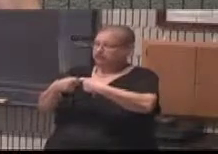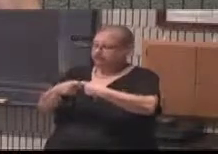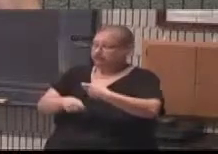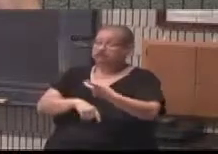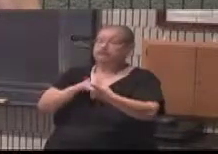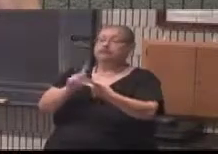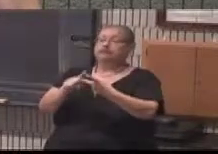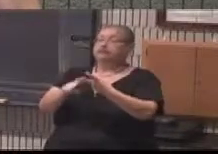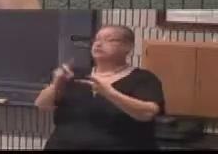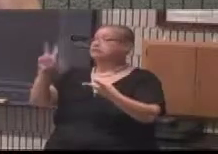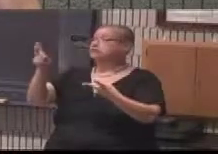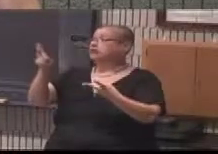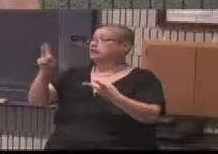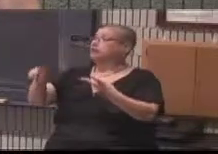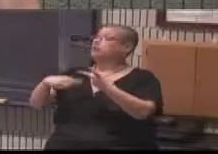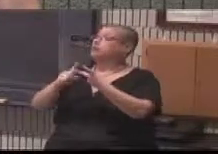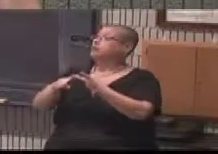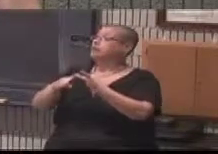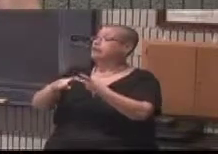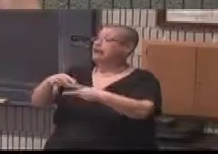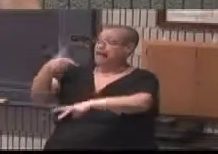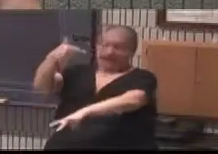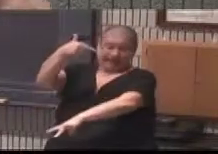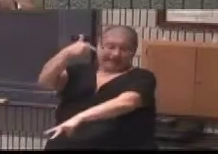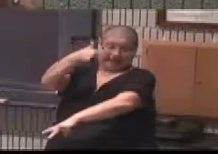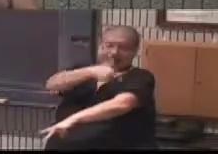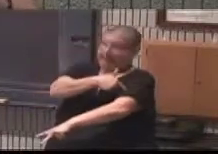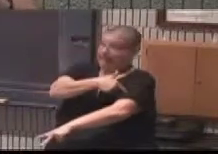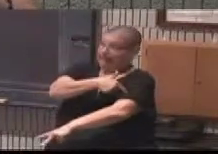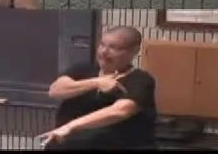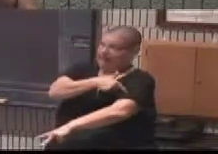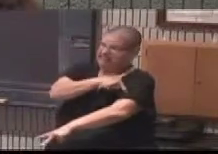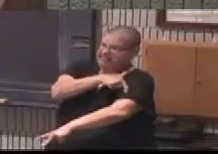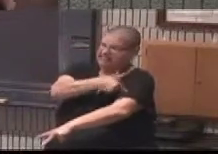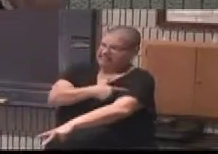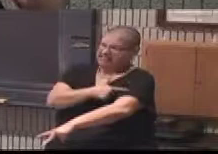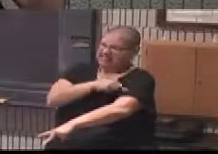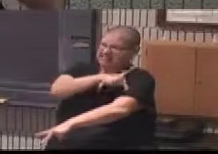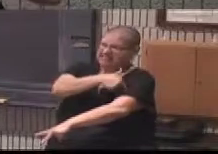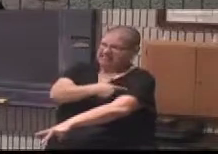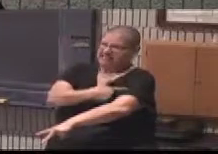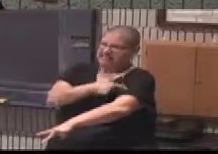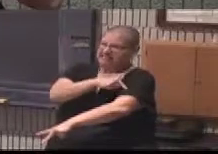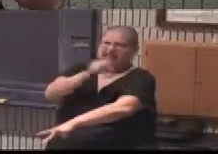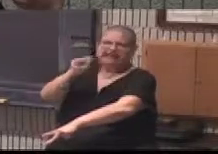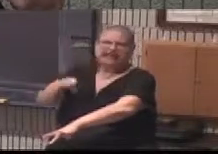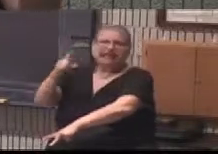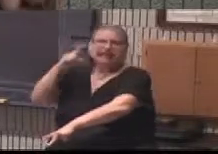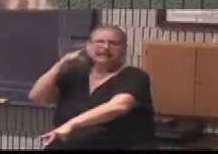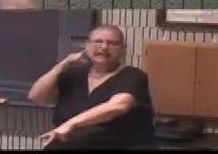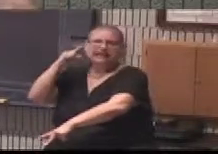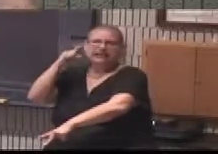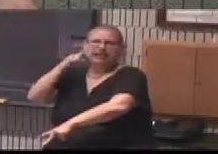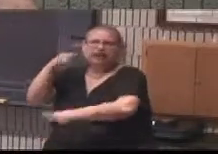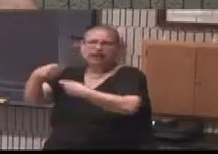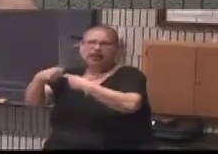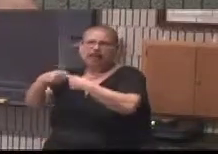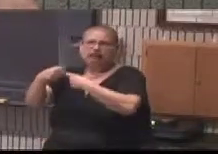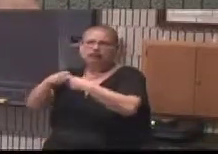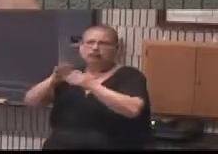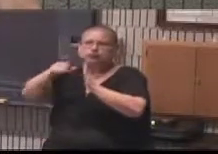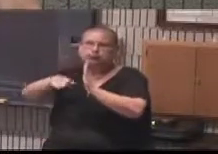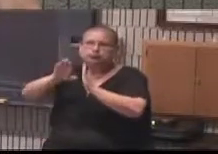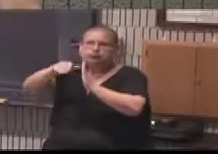second is where they stick a needle into the muscles and they kind of move it around and they can hear the waves, the electrical